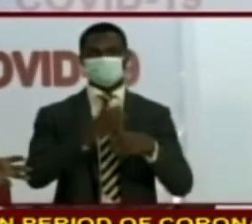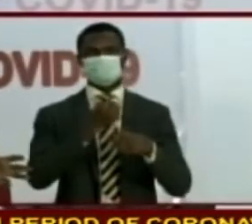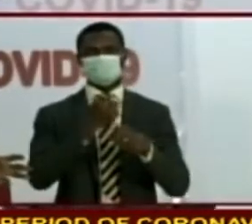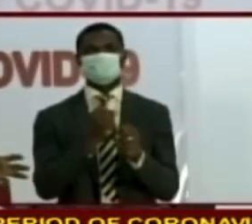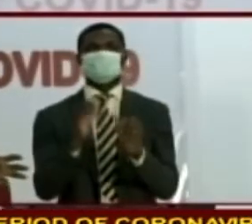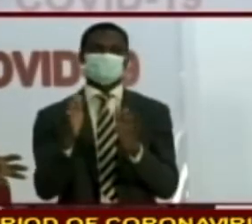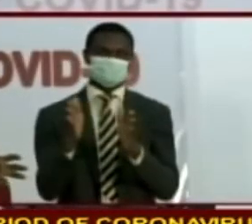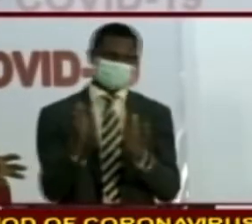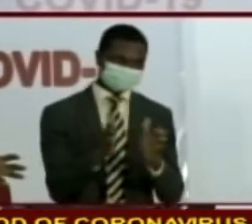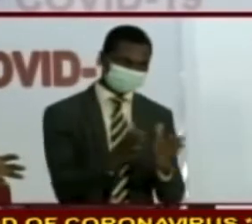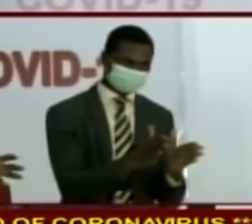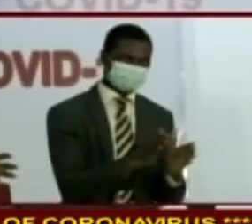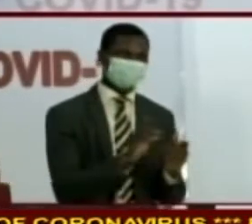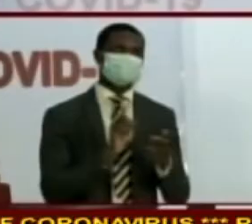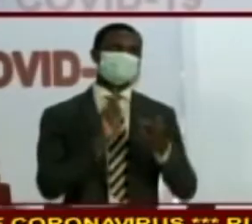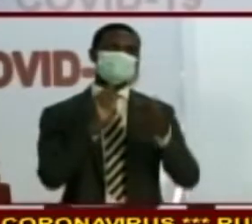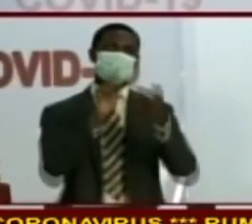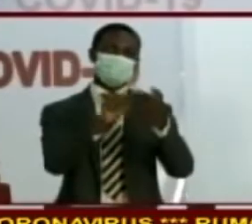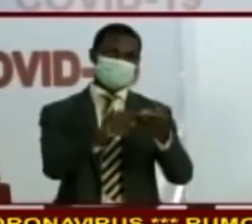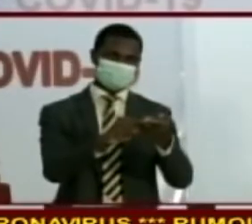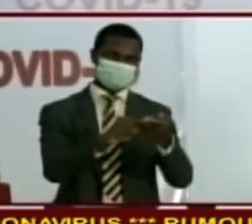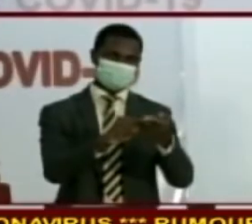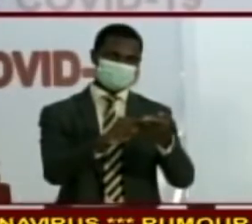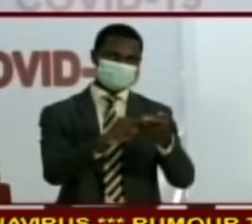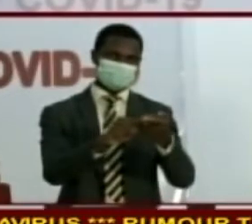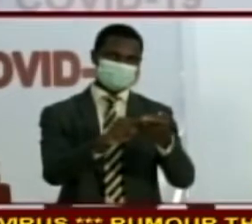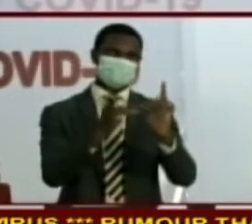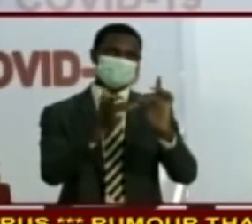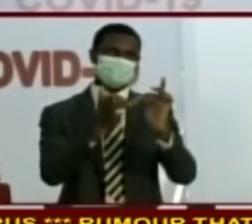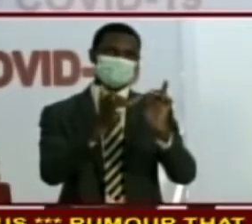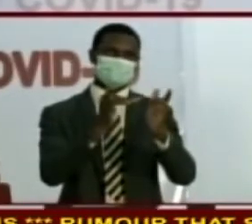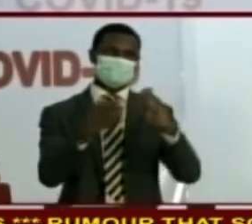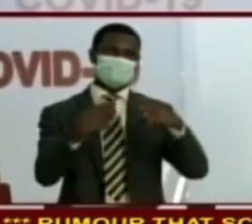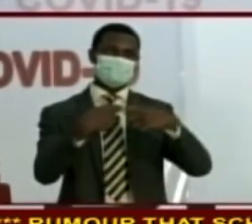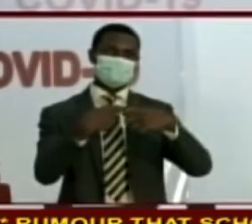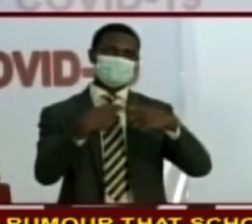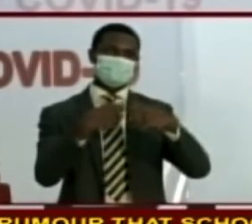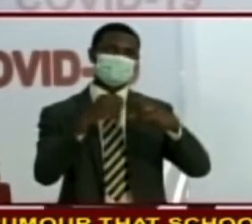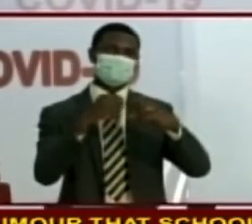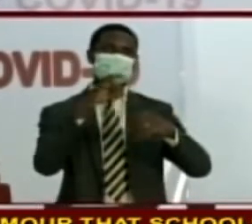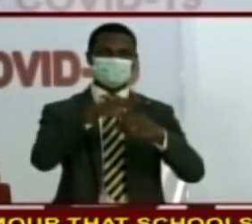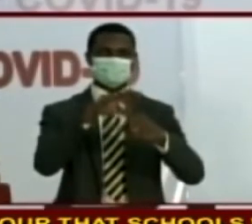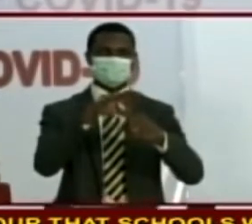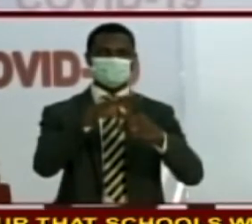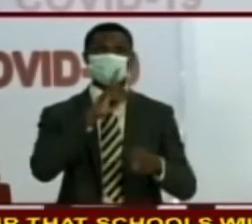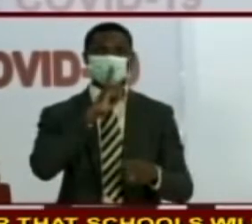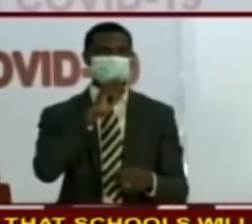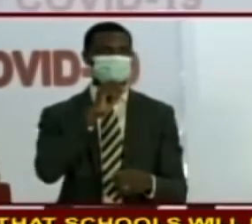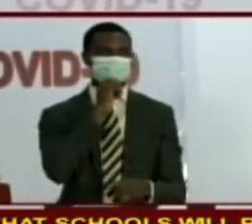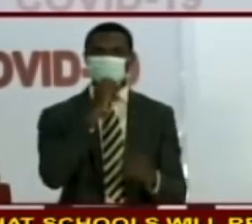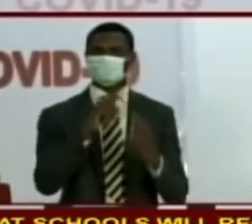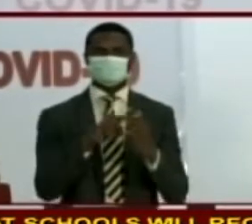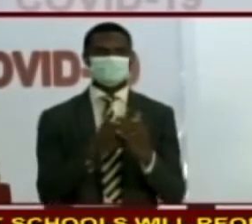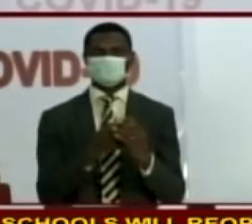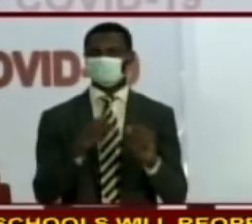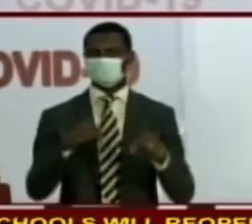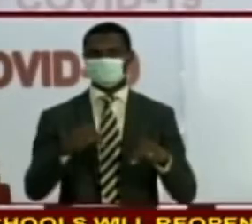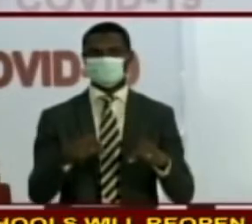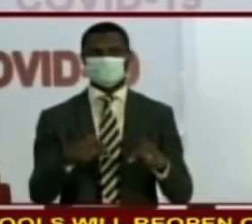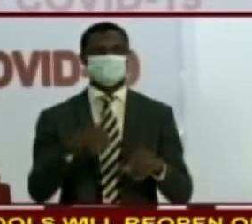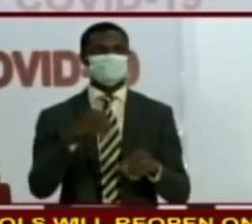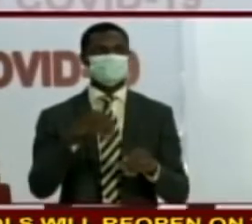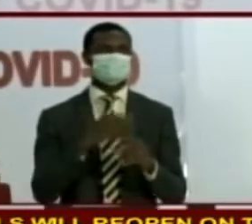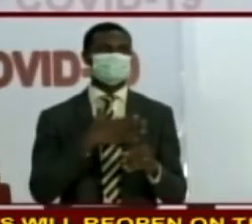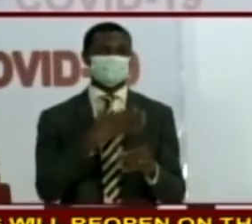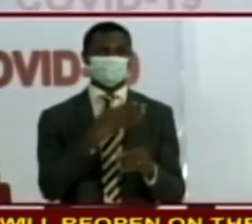direction. And I can tell you that this did not start today. In my few years,